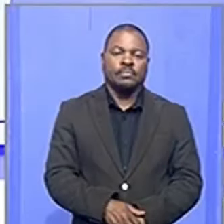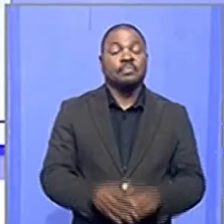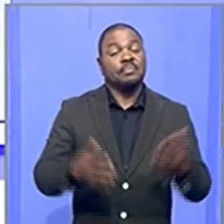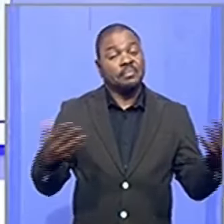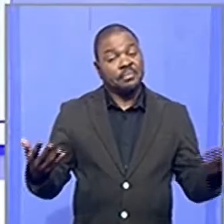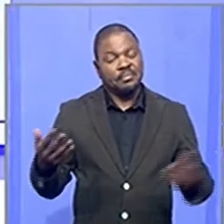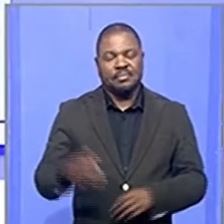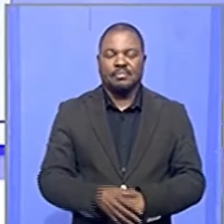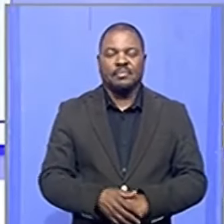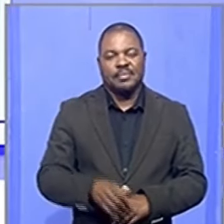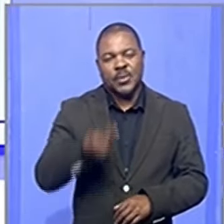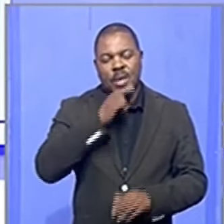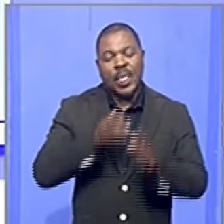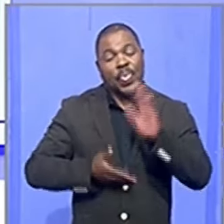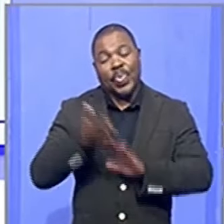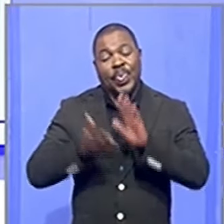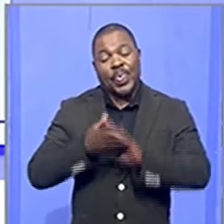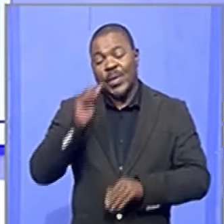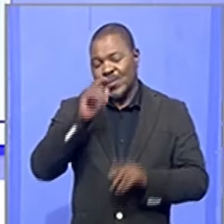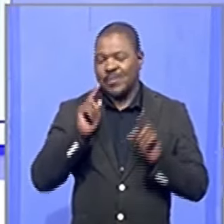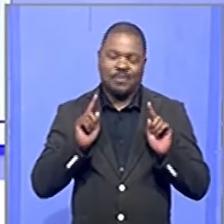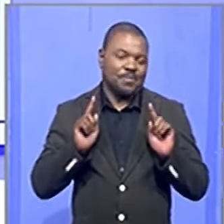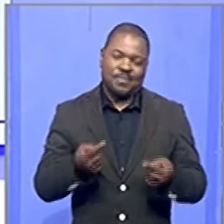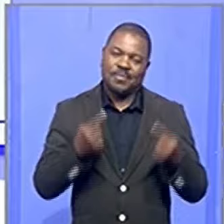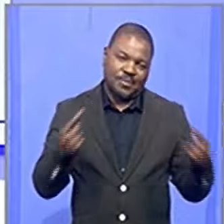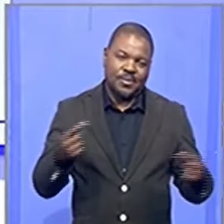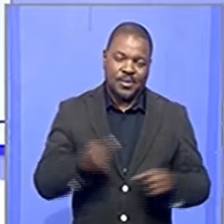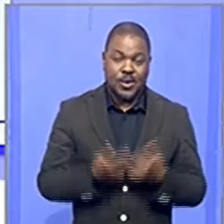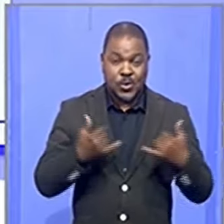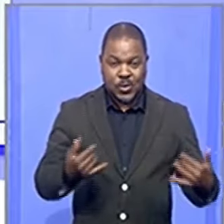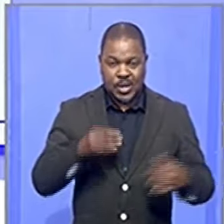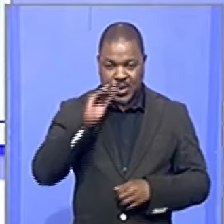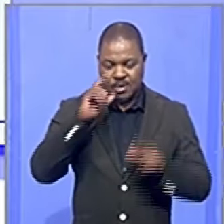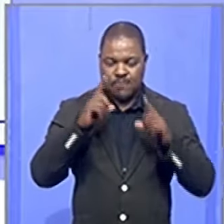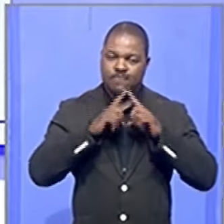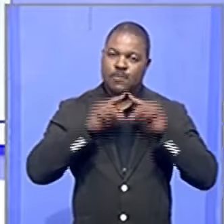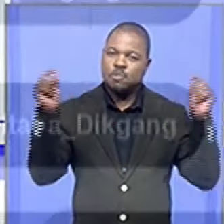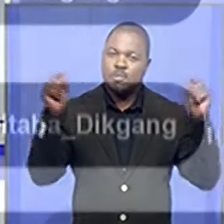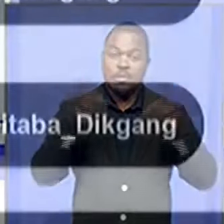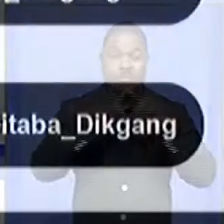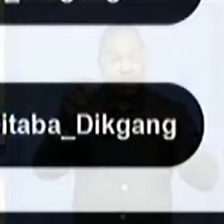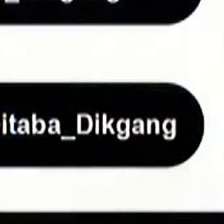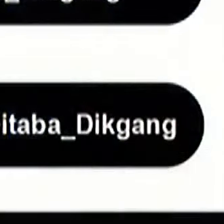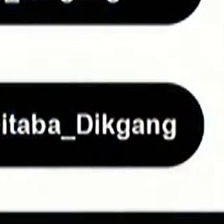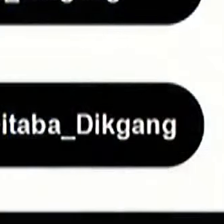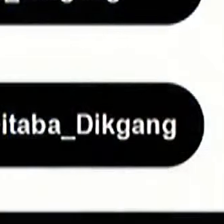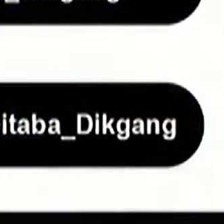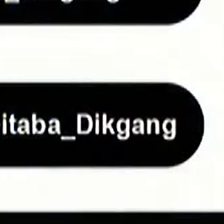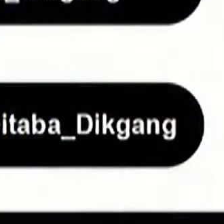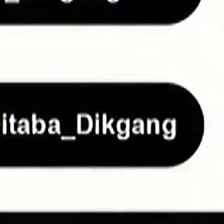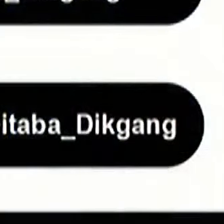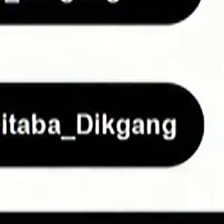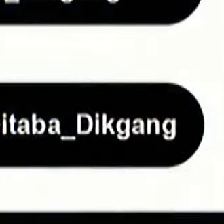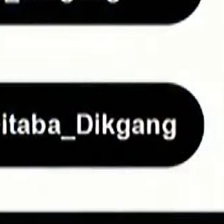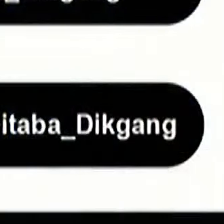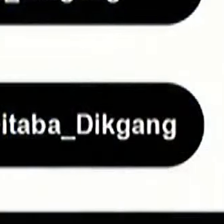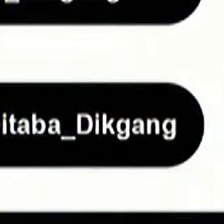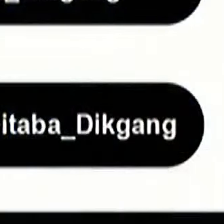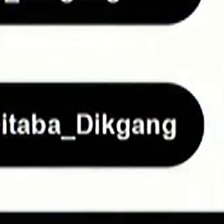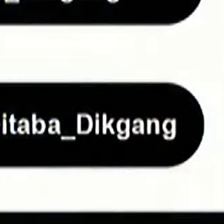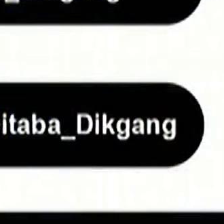Bešomi ba Swana ba tla re ga nke bontšha ka moka boloko tša rena le hono di felela fa e fela gopolang gore ditaba tša rena di a hwetšagela go app ya rena ya